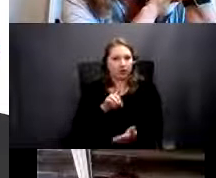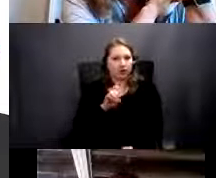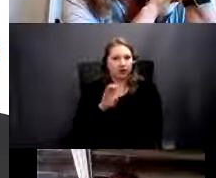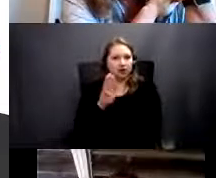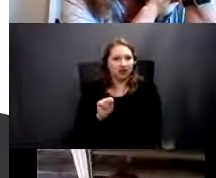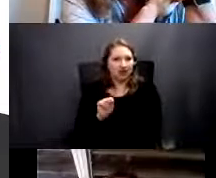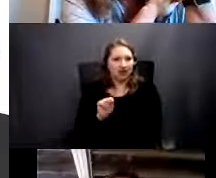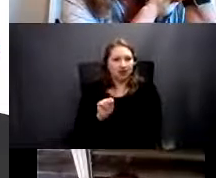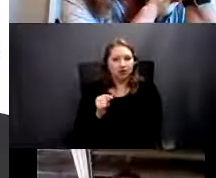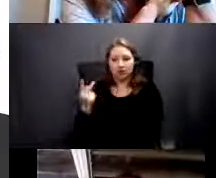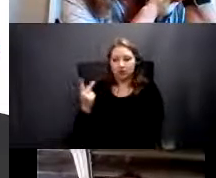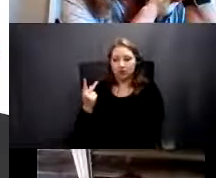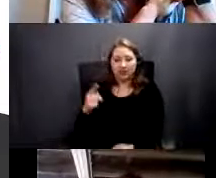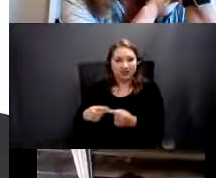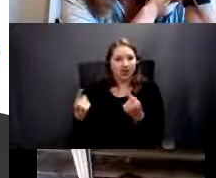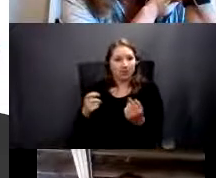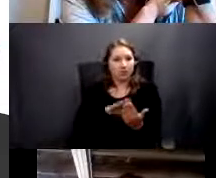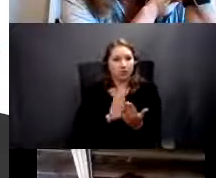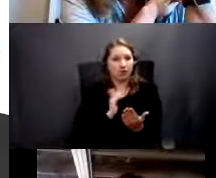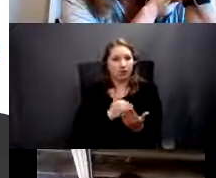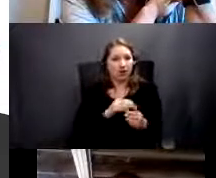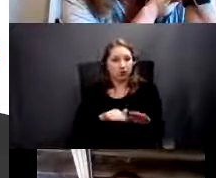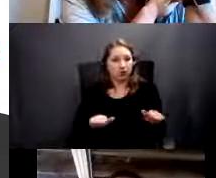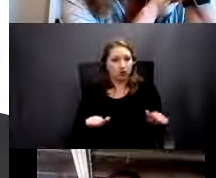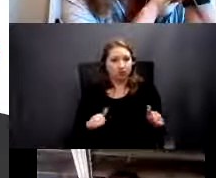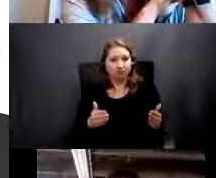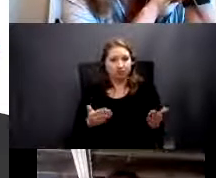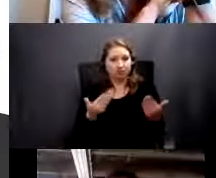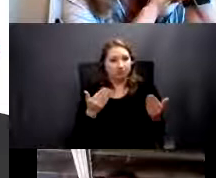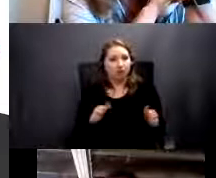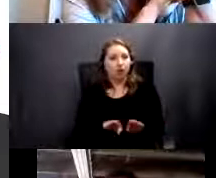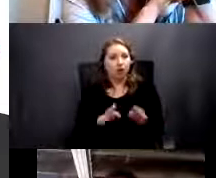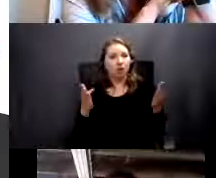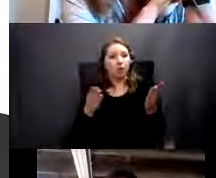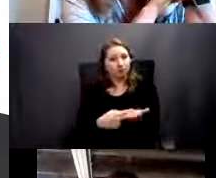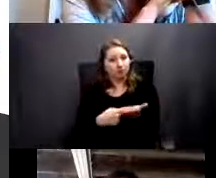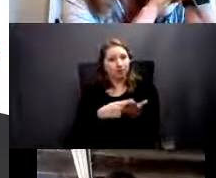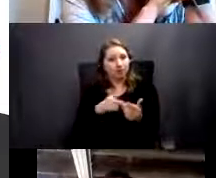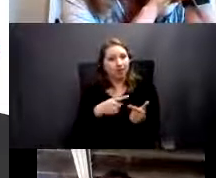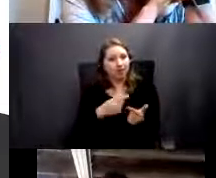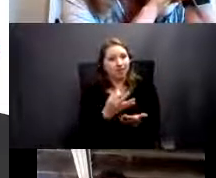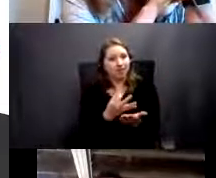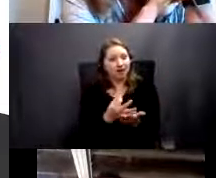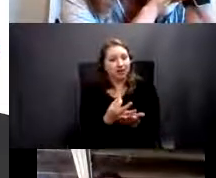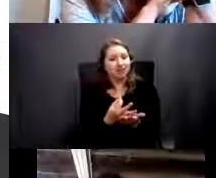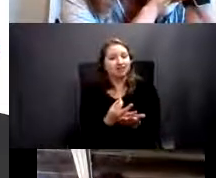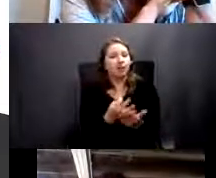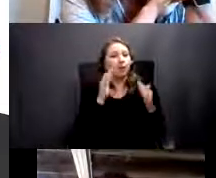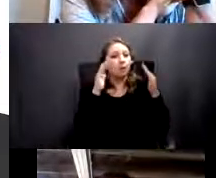we've done the opposite with our children, which is be open about finances and we're hoping that it has a